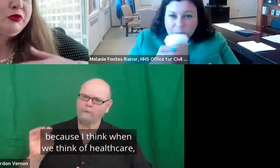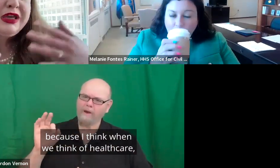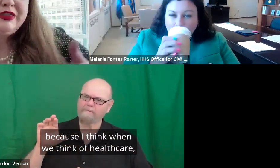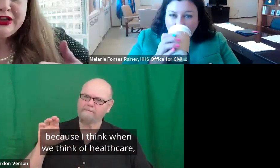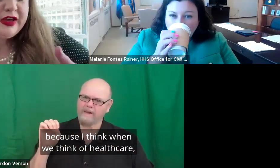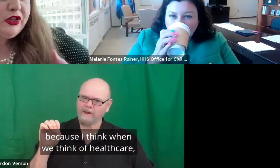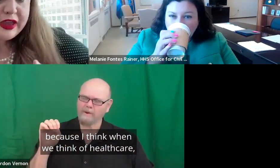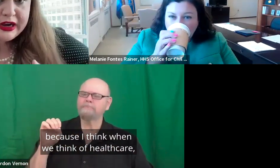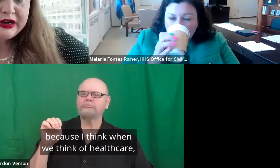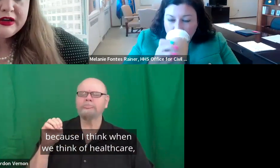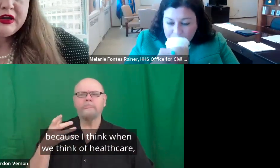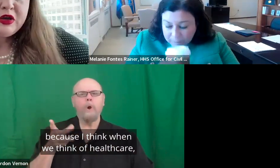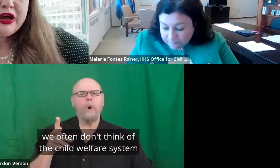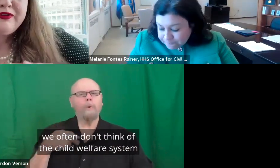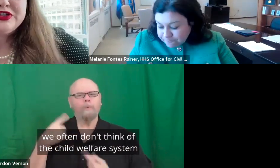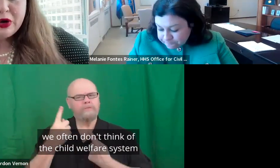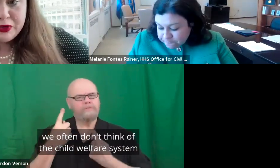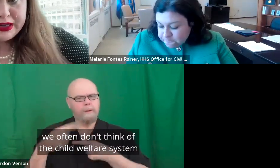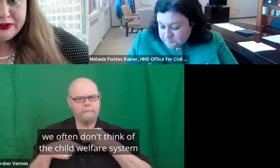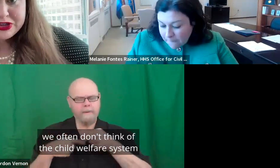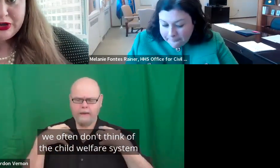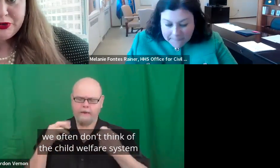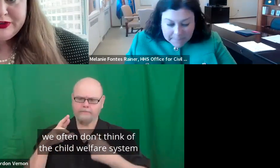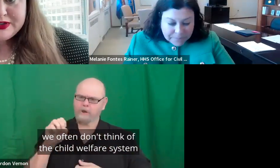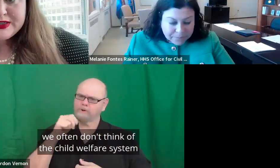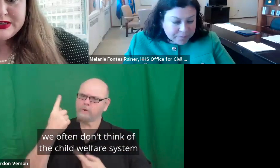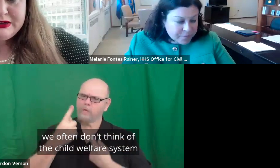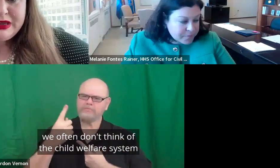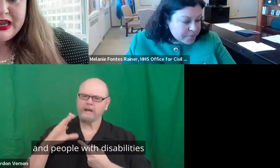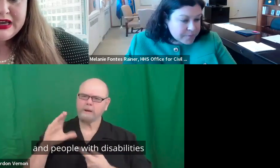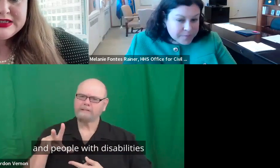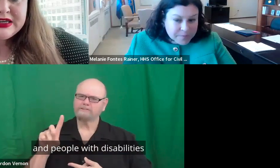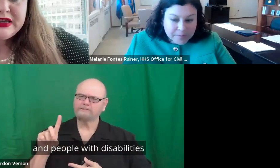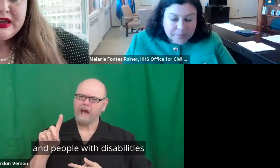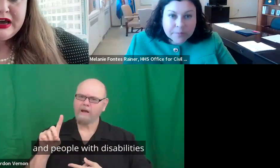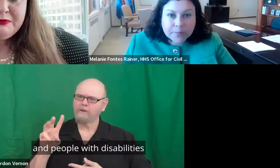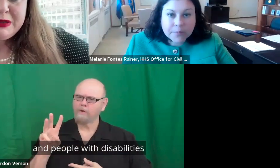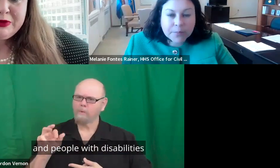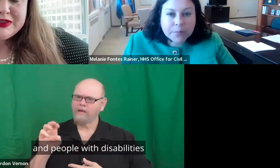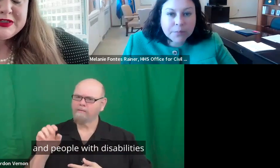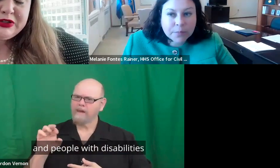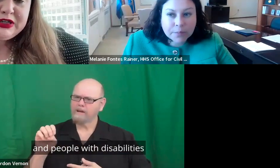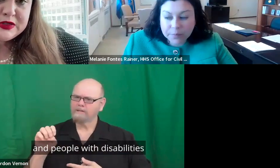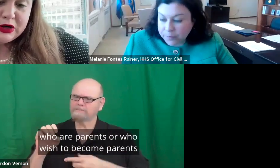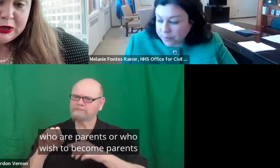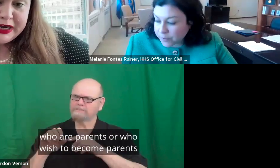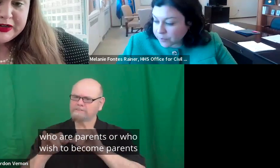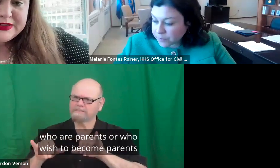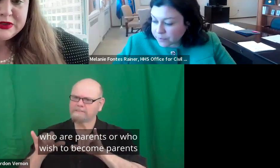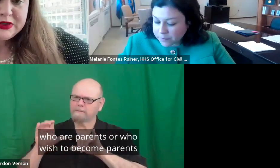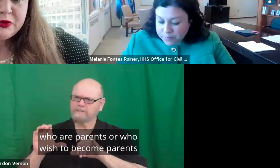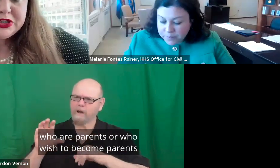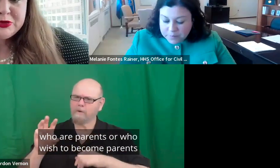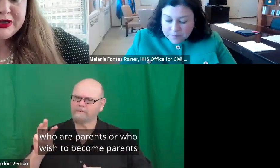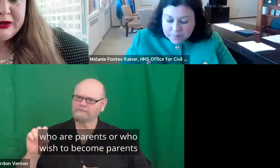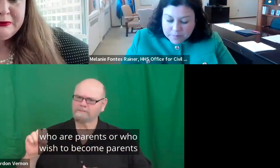when we think of healthcare, we often don't think of the child welfare system, and people with disabilities who are